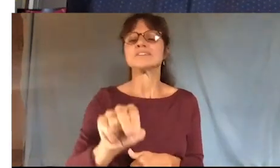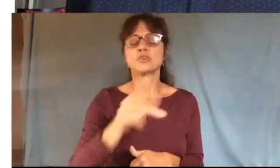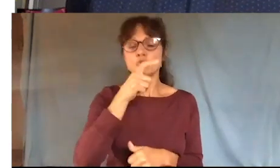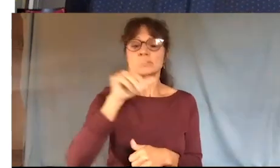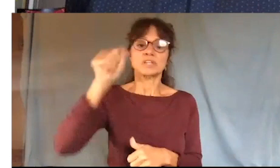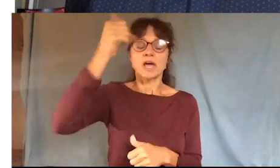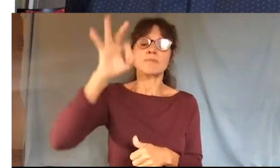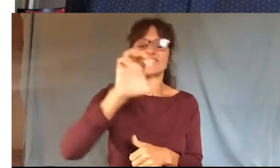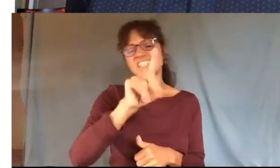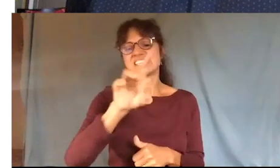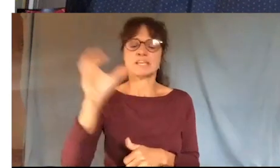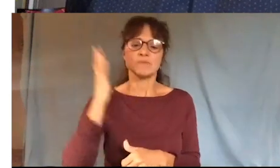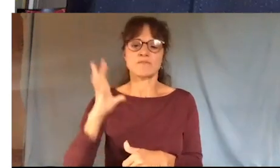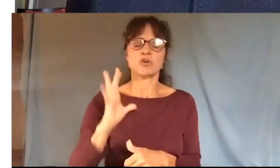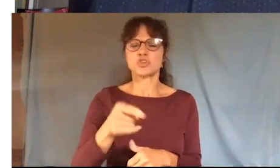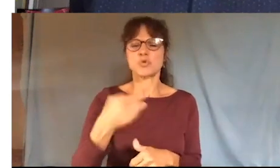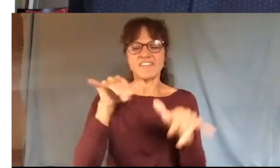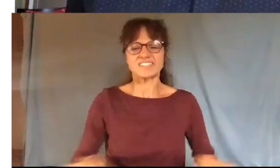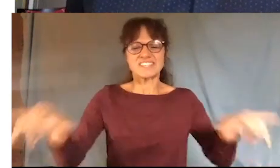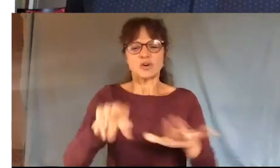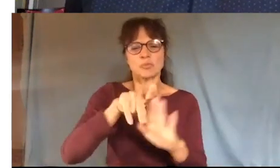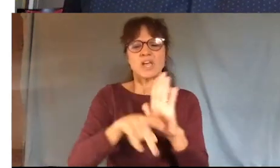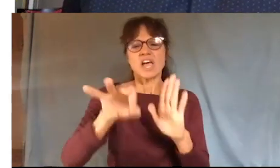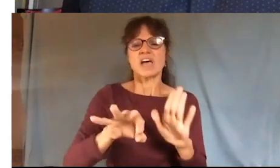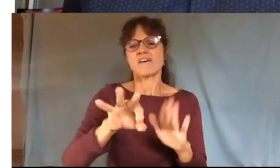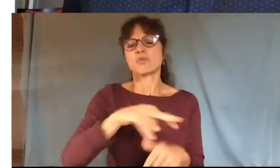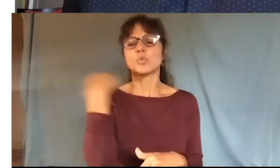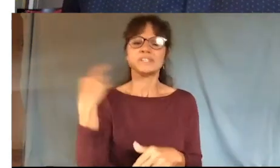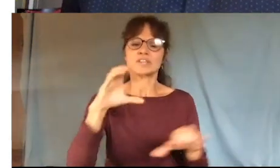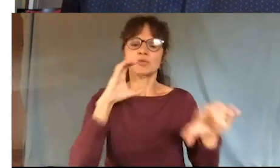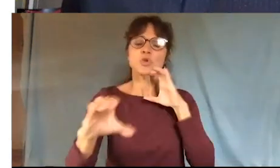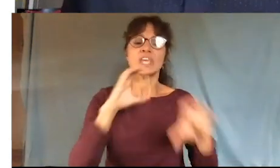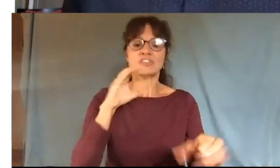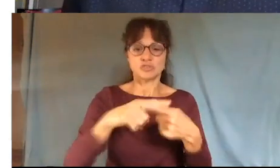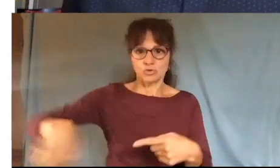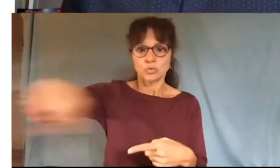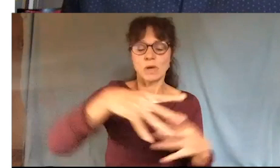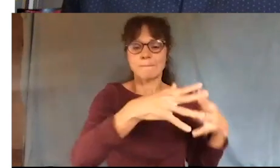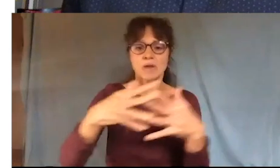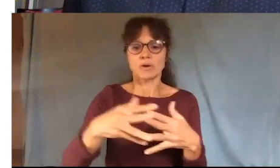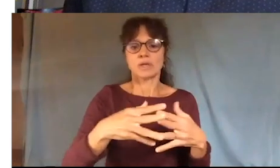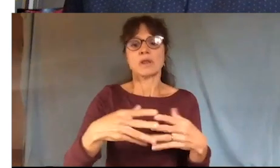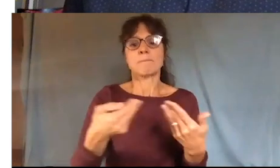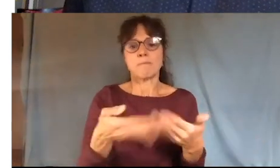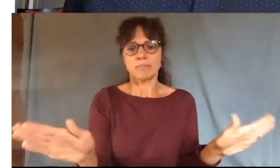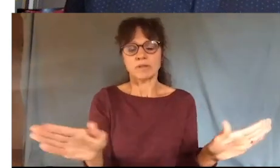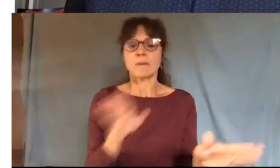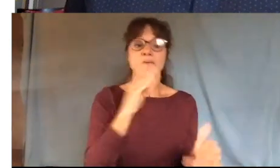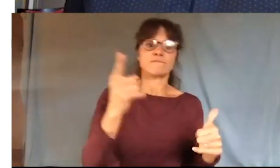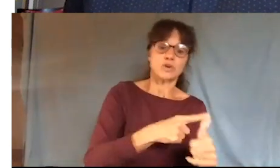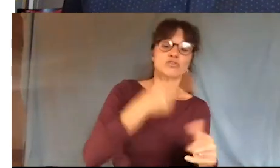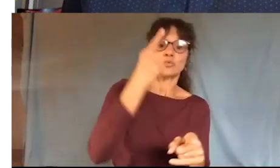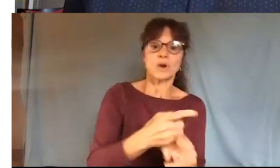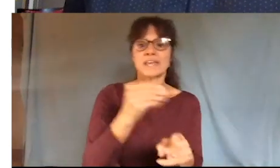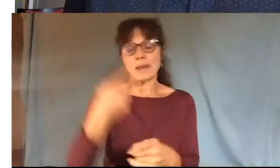where he said that you have standard principles of risk communication to the American public. Be first, be right, be credible,